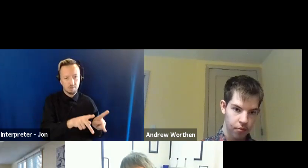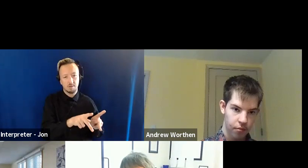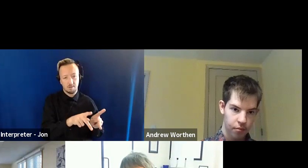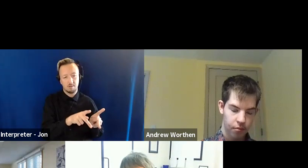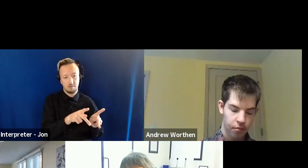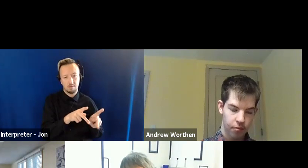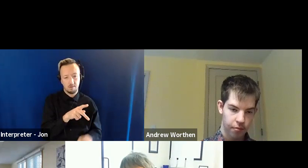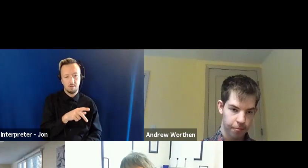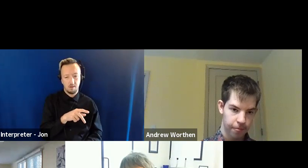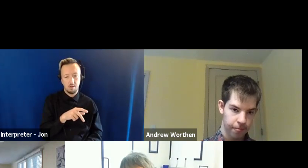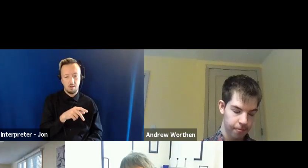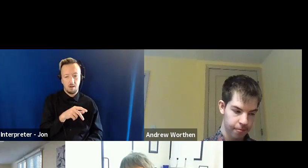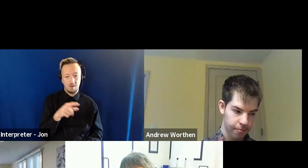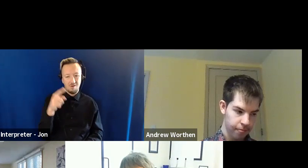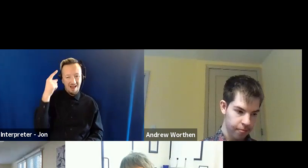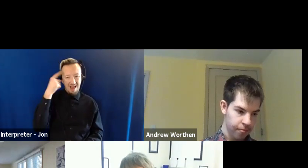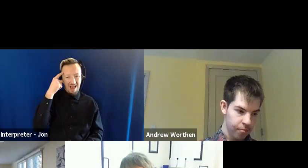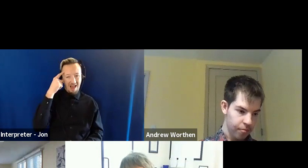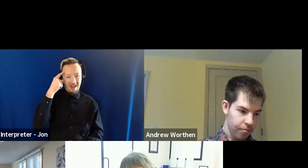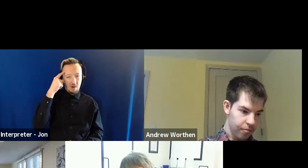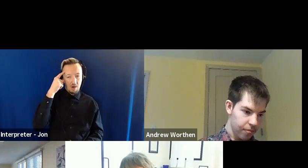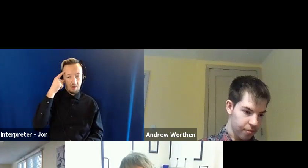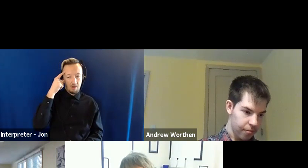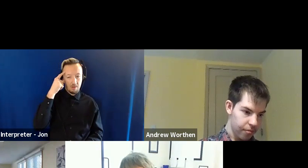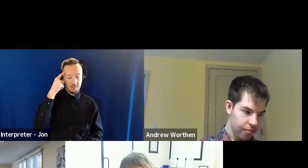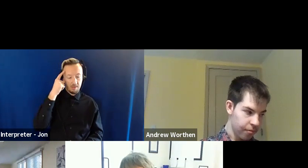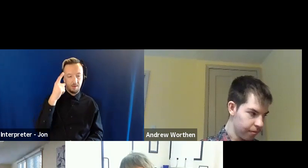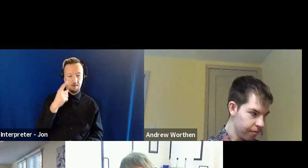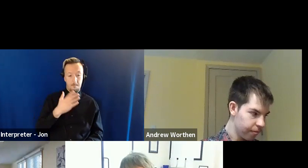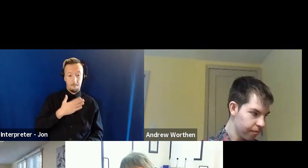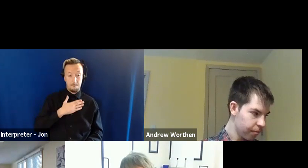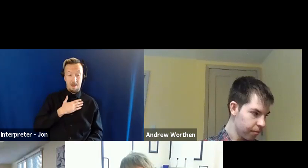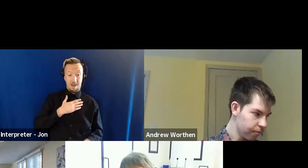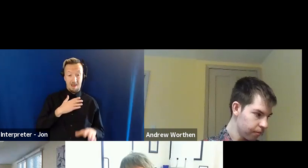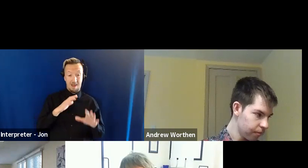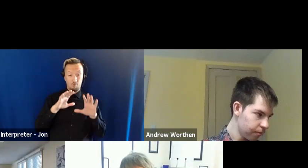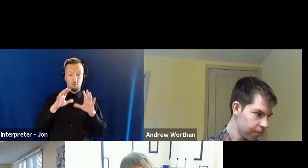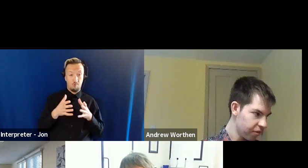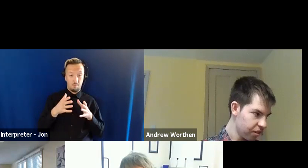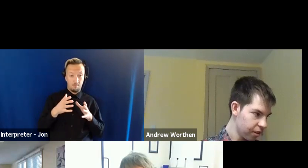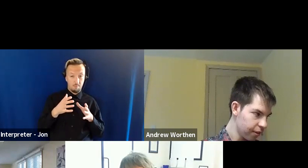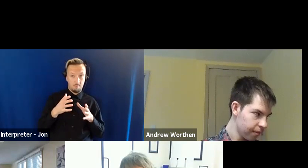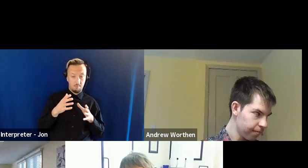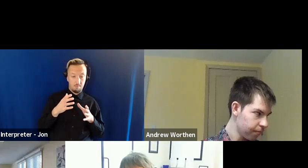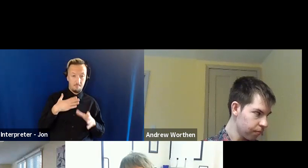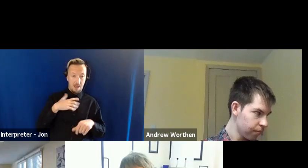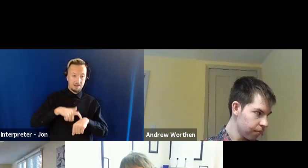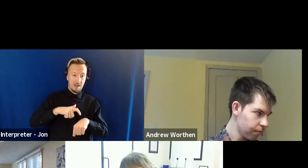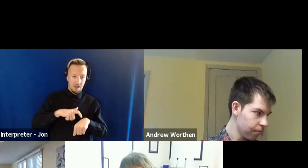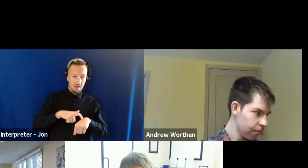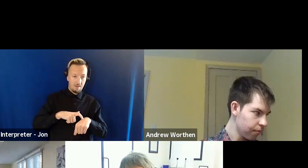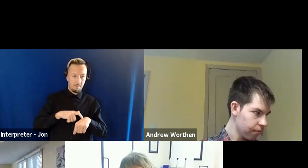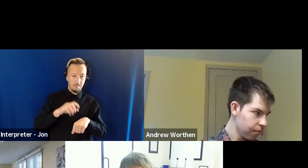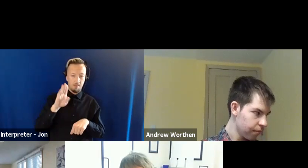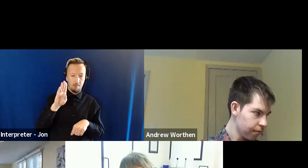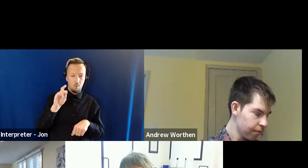know, I think my generation was experienced something very pivotal in that